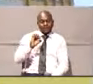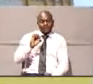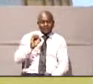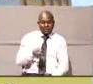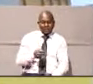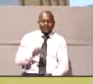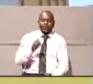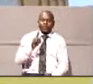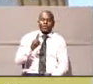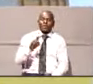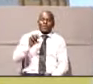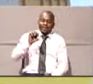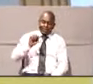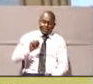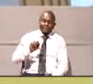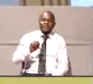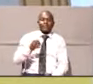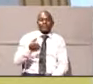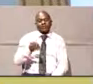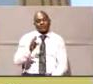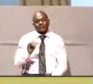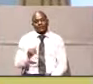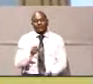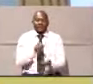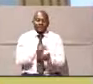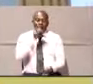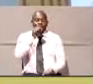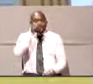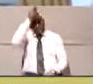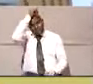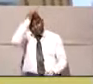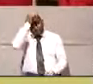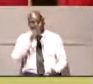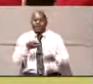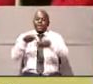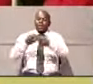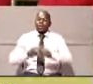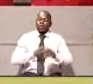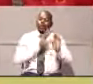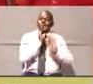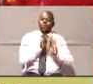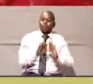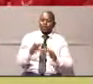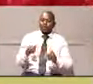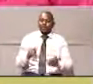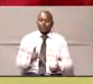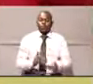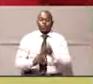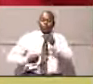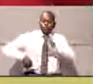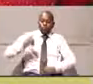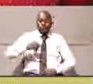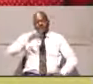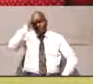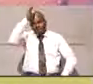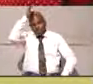8,190 students to pursue degree and diploma programs under the loan scheme. Other achievements include wins by the